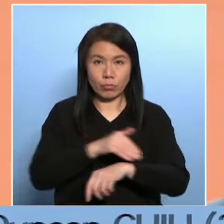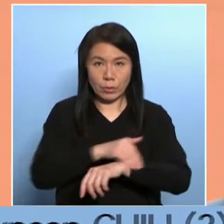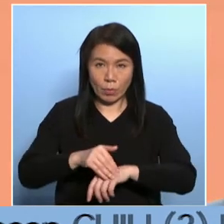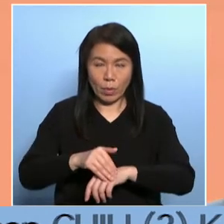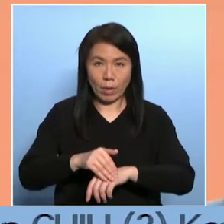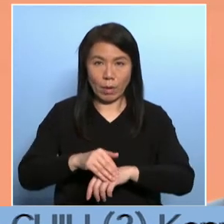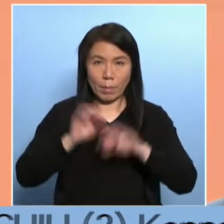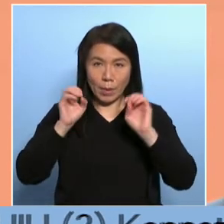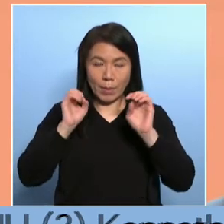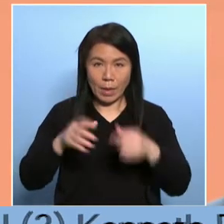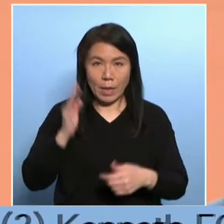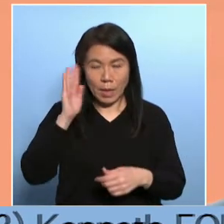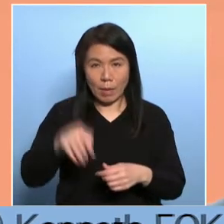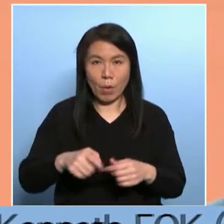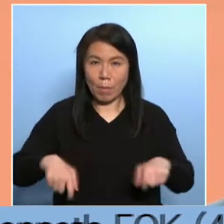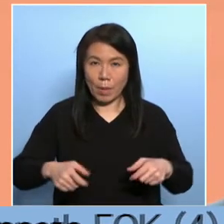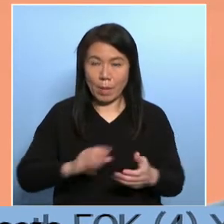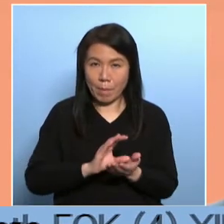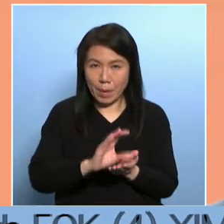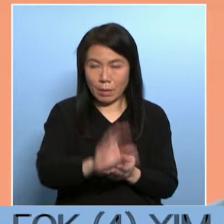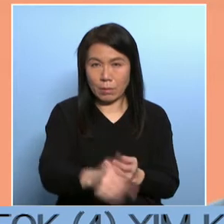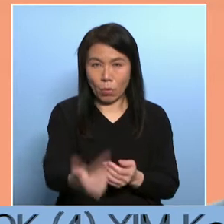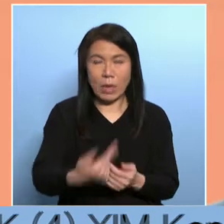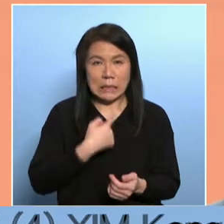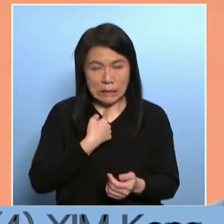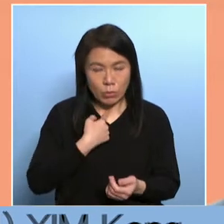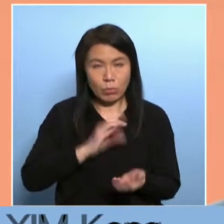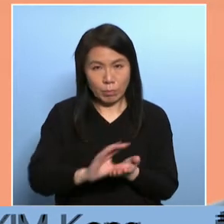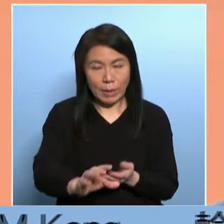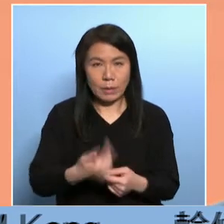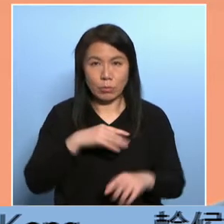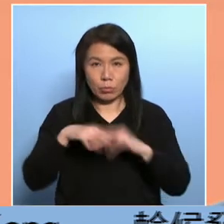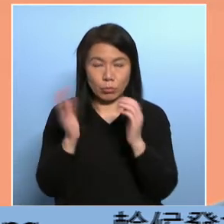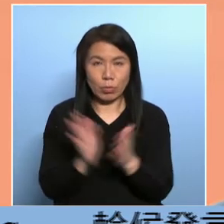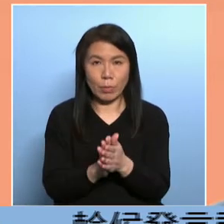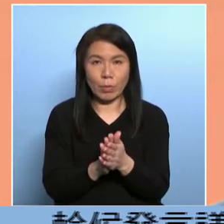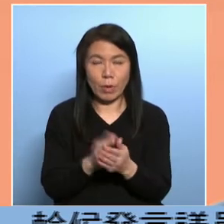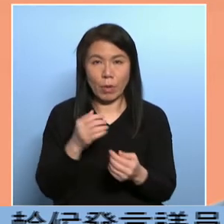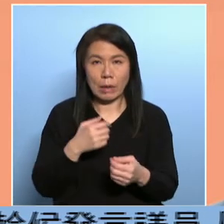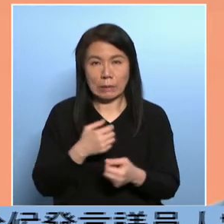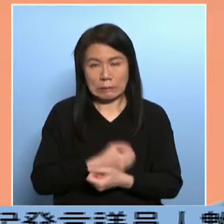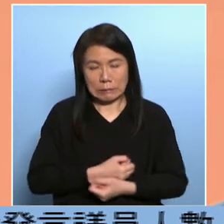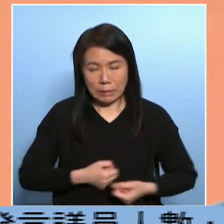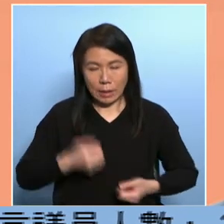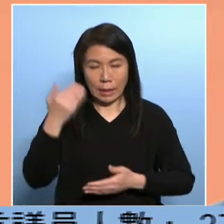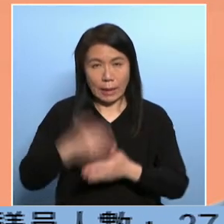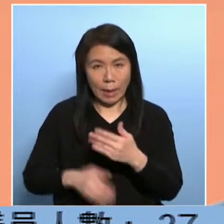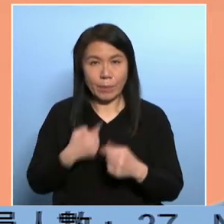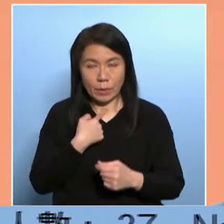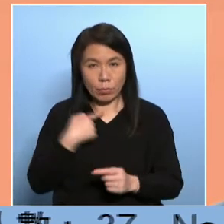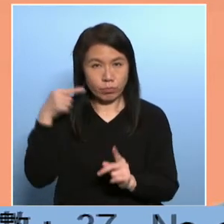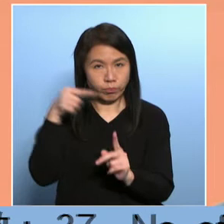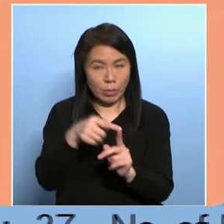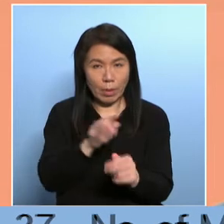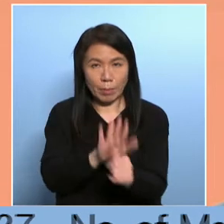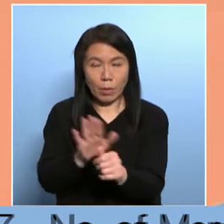in the budget announced recently, well, the administration should be spending where it's needed, and therefore we have to provide more